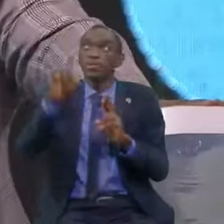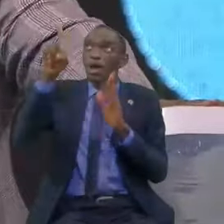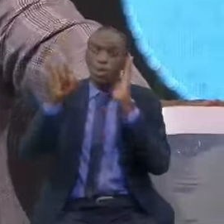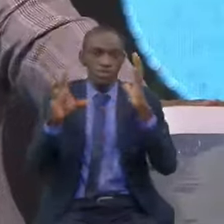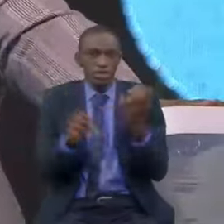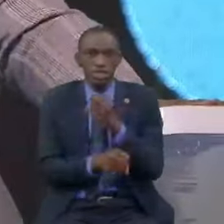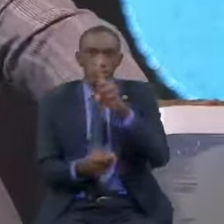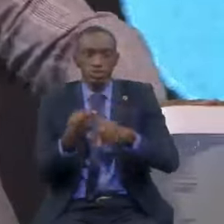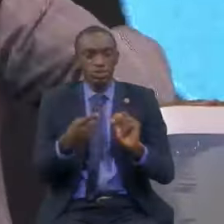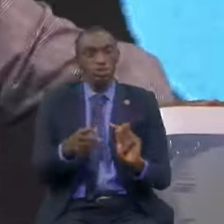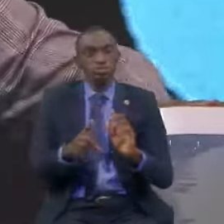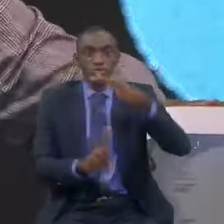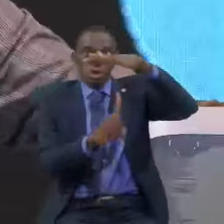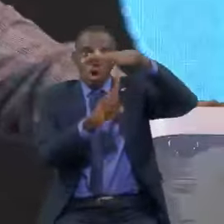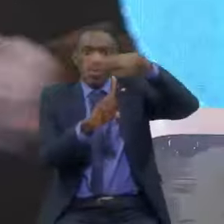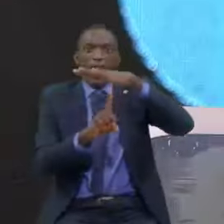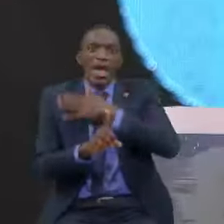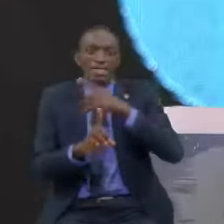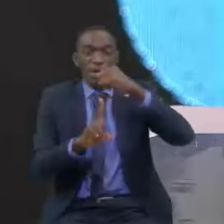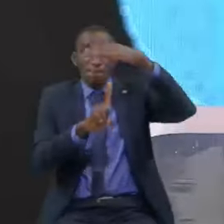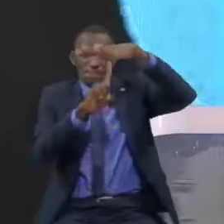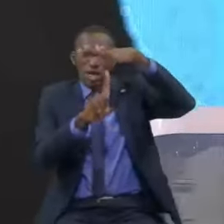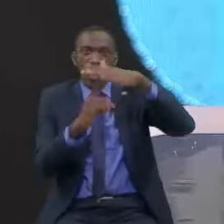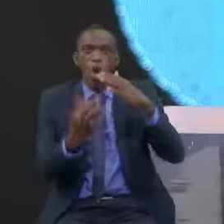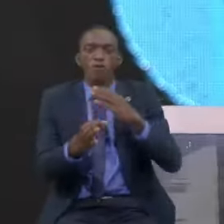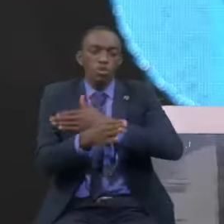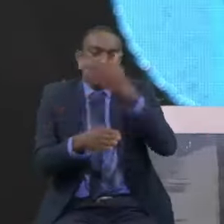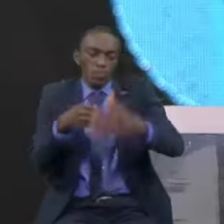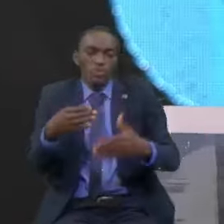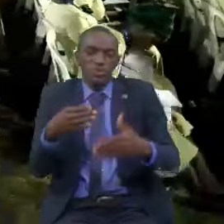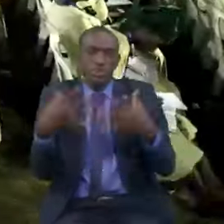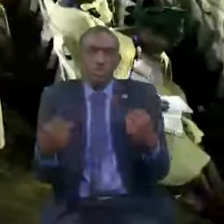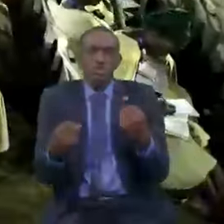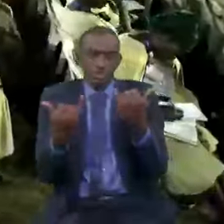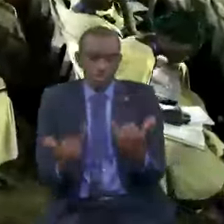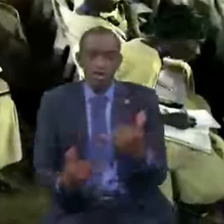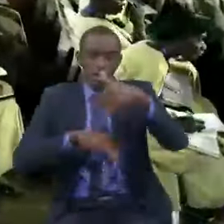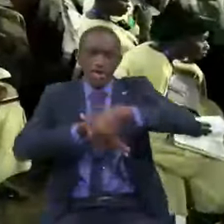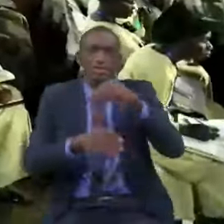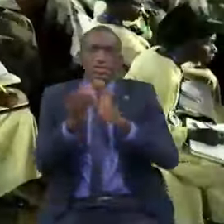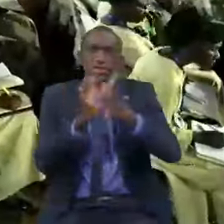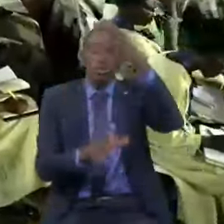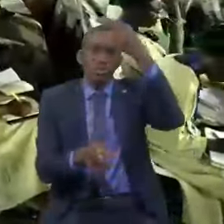the peak of wholeness tonight in Jesus' name.